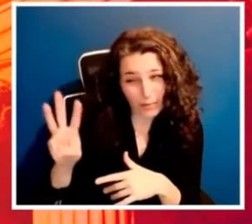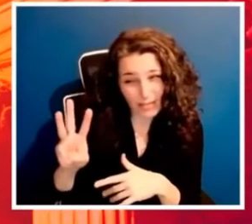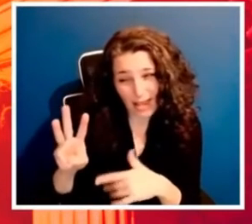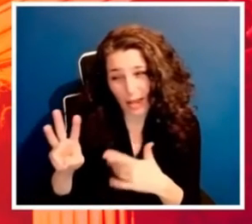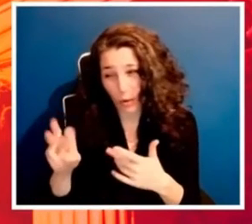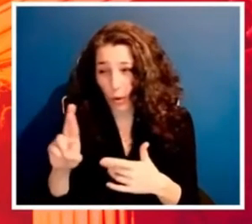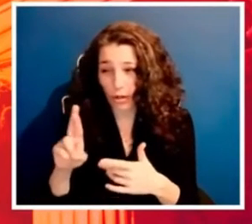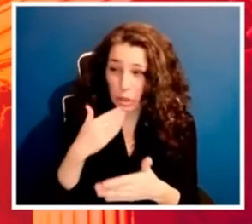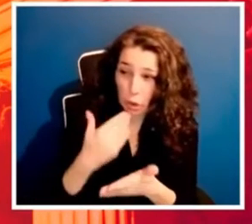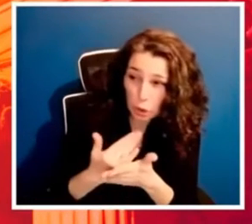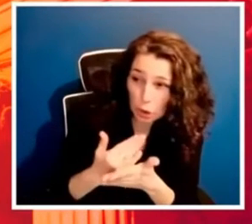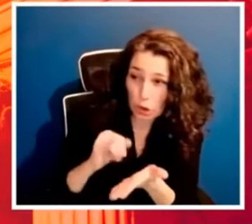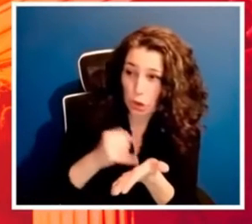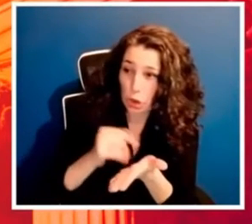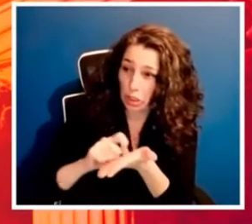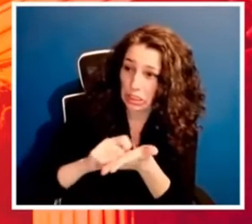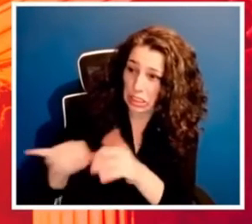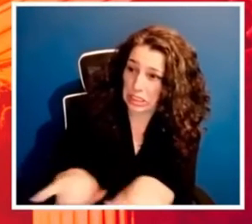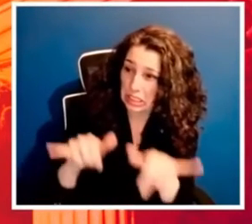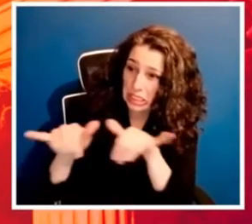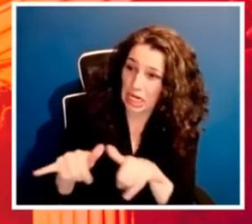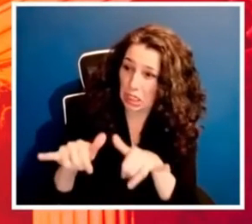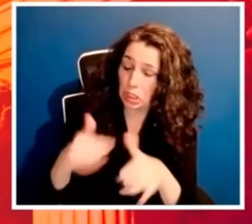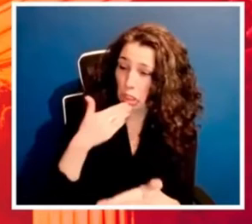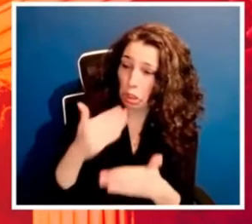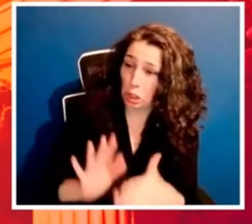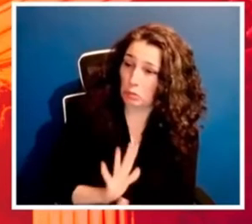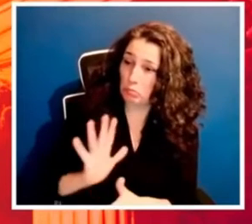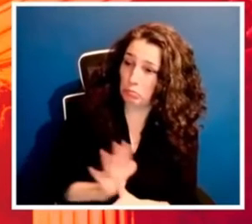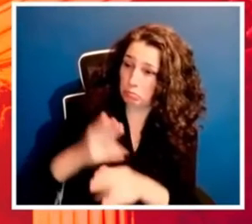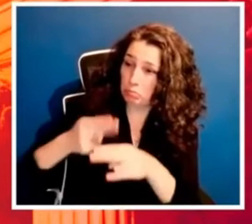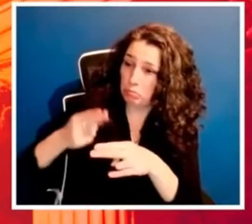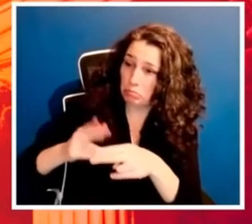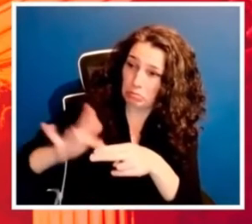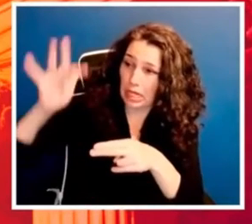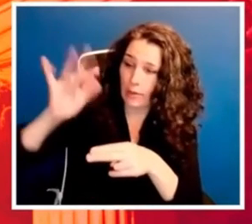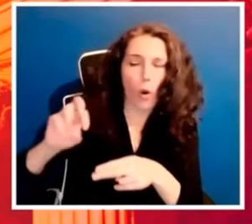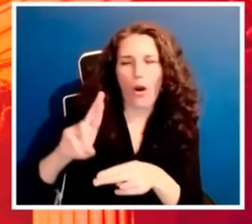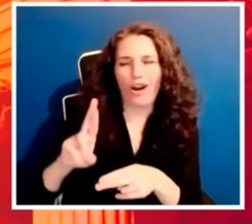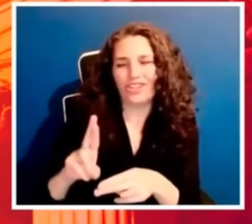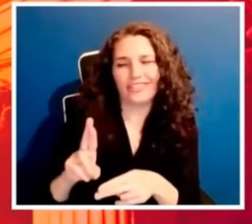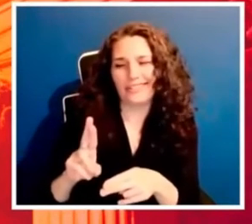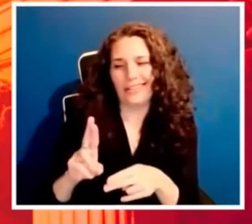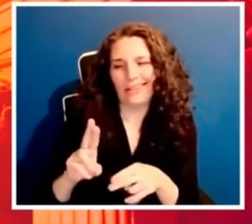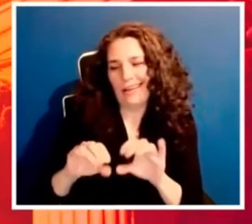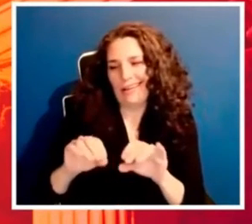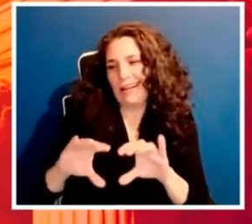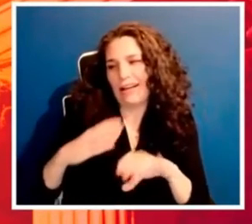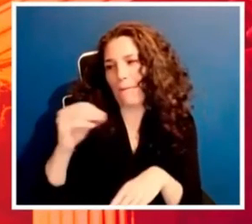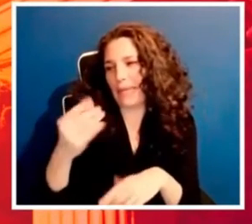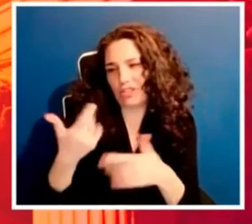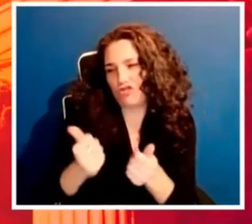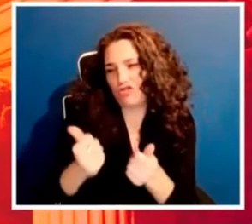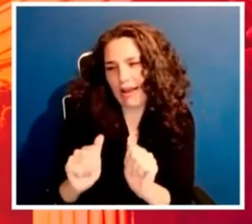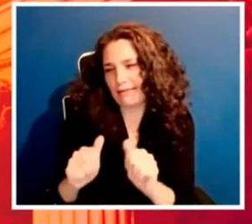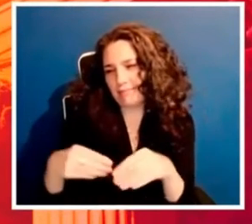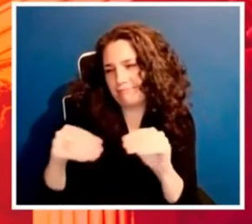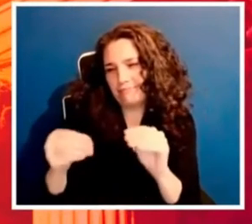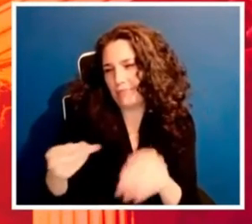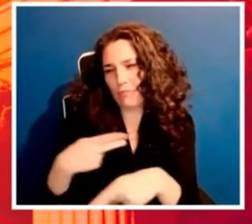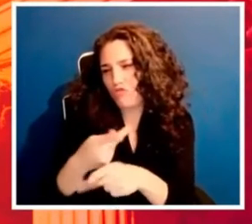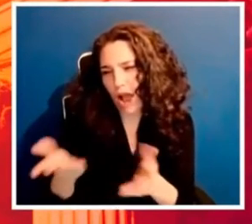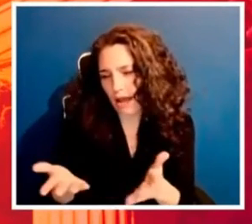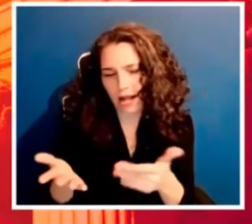or from someone trying to push an agenda or sell a product? Ask yourself how the message and photos are filtered